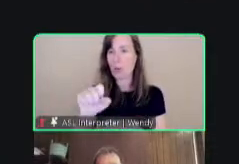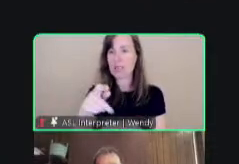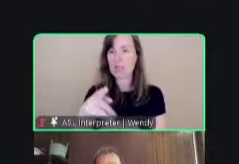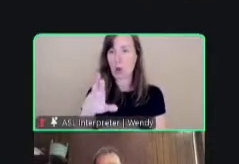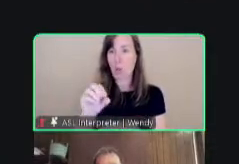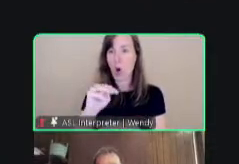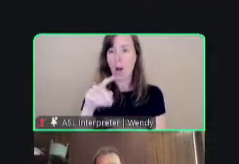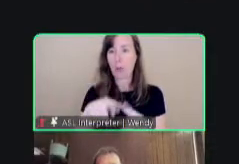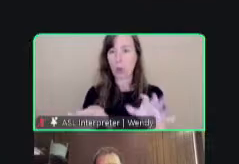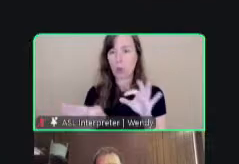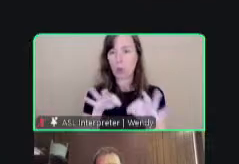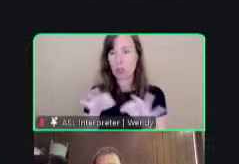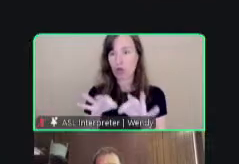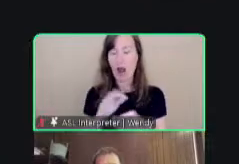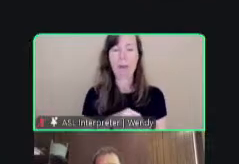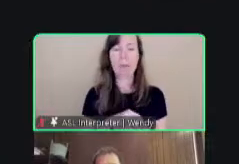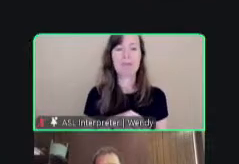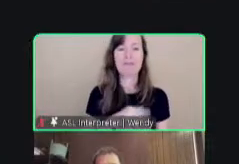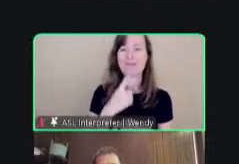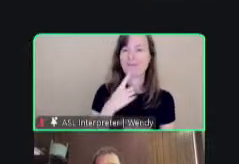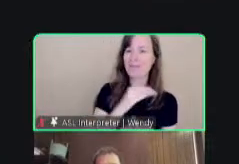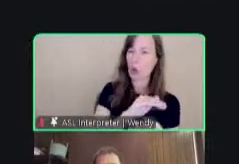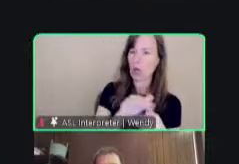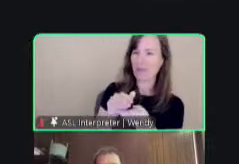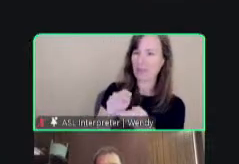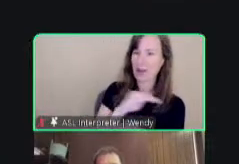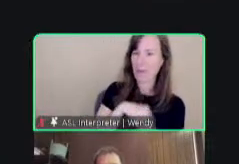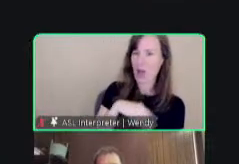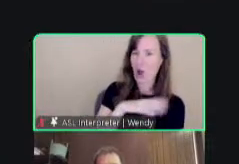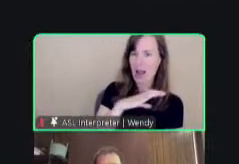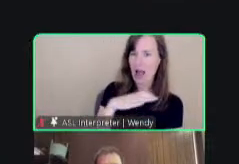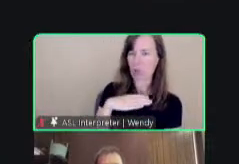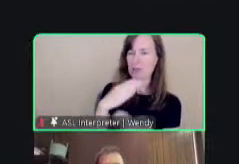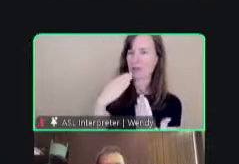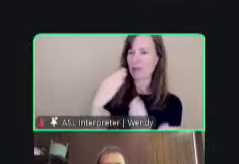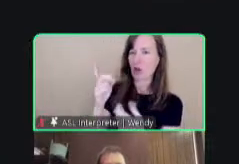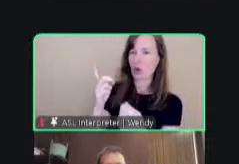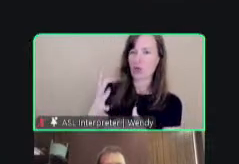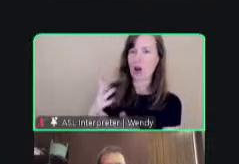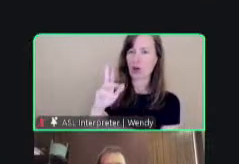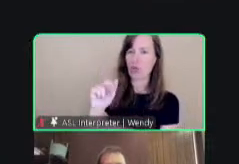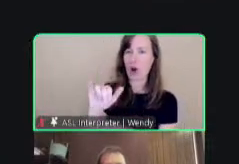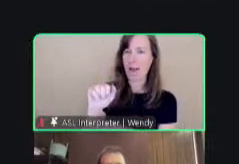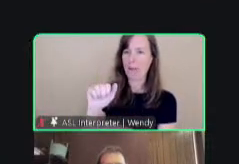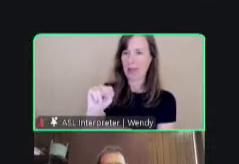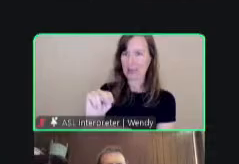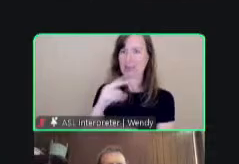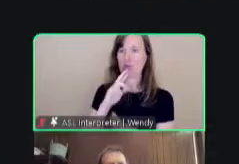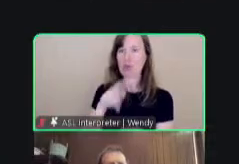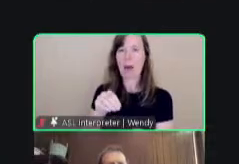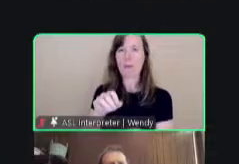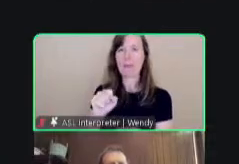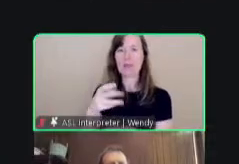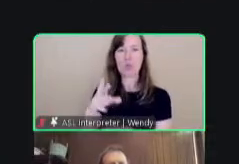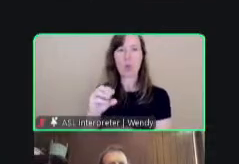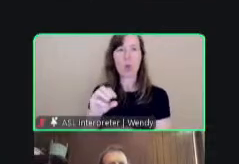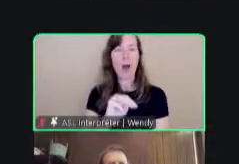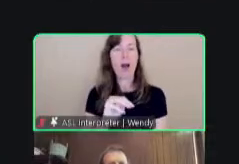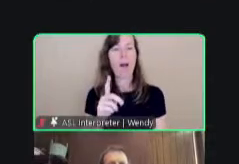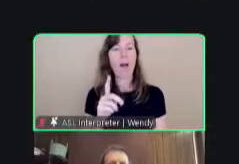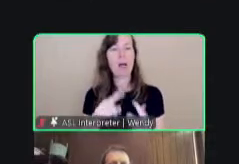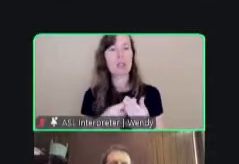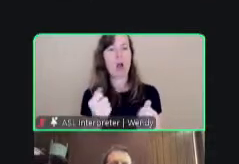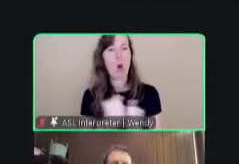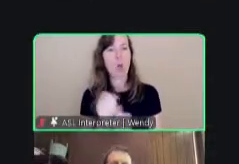well. Good evening, Mayor and Council. Thank you, Director Brayman. So starting off with the Cheverly to Anacostia